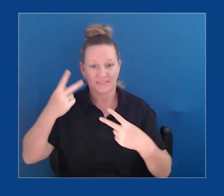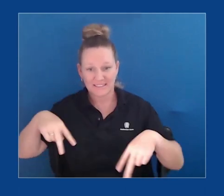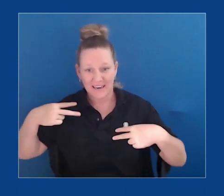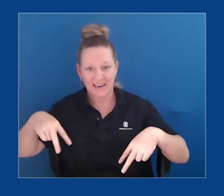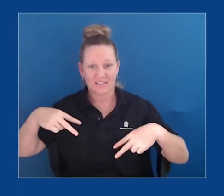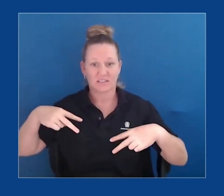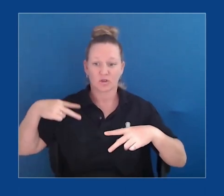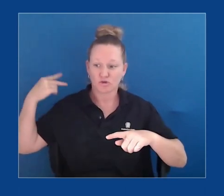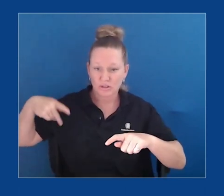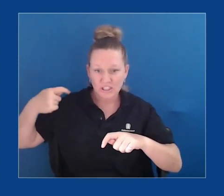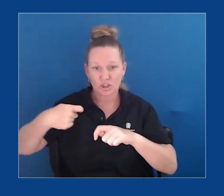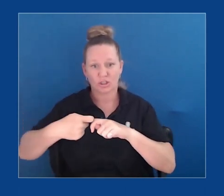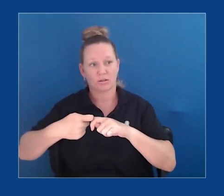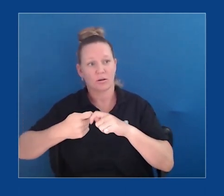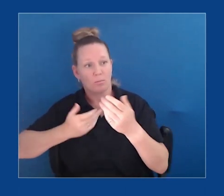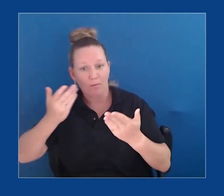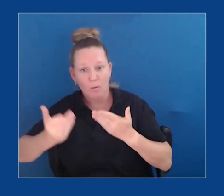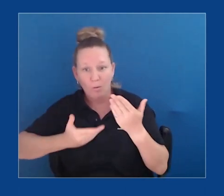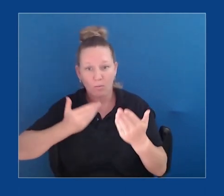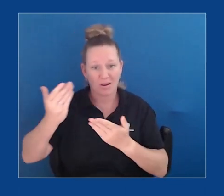performance traditions, are going to be